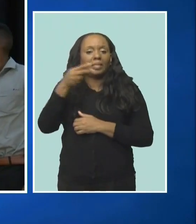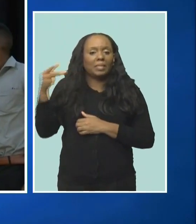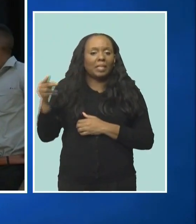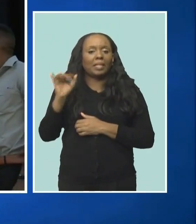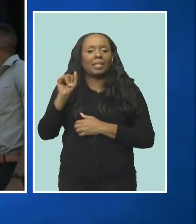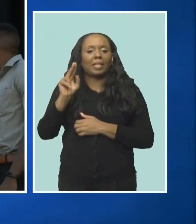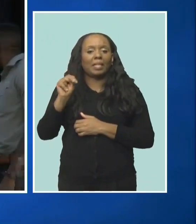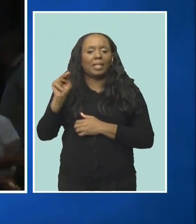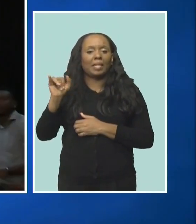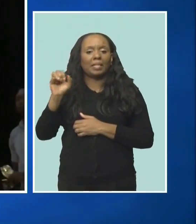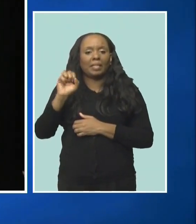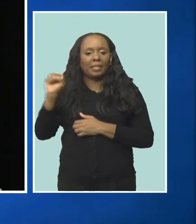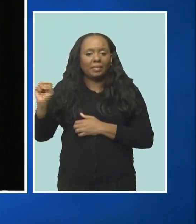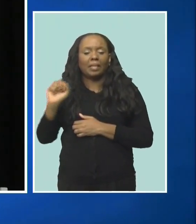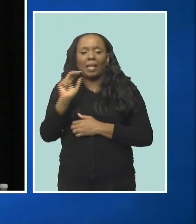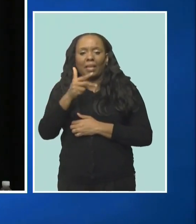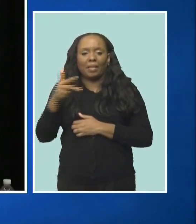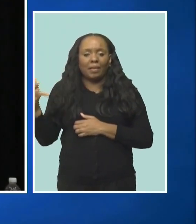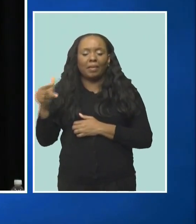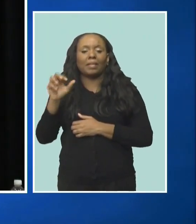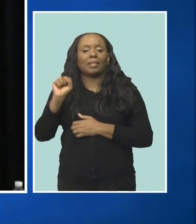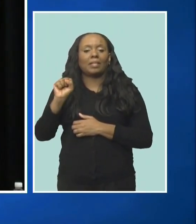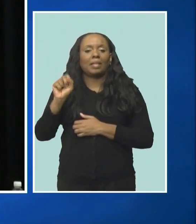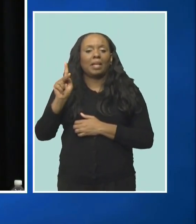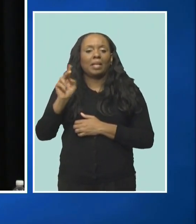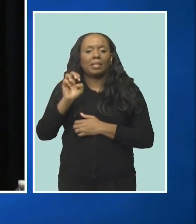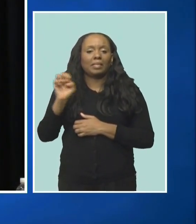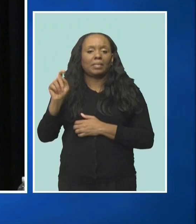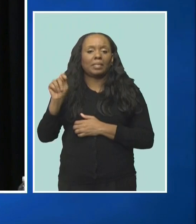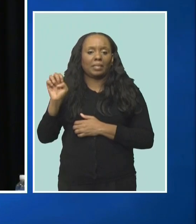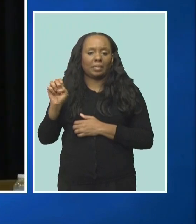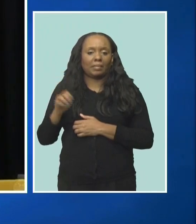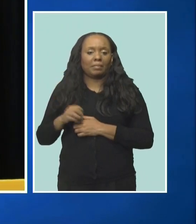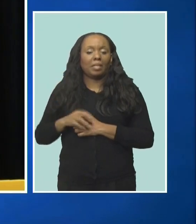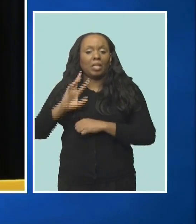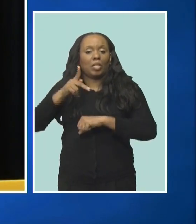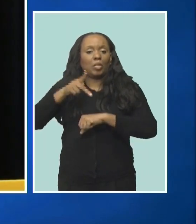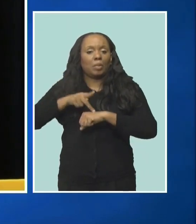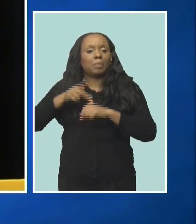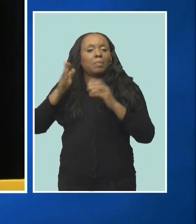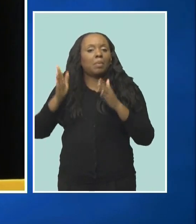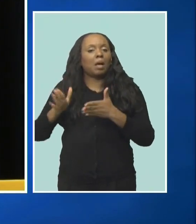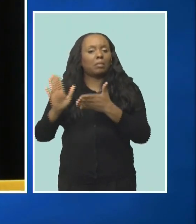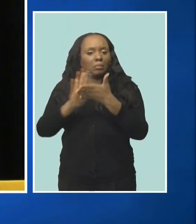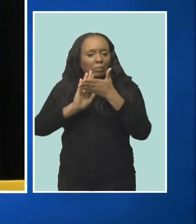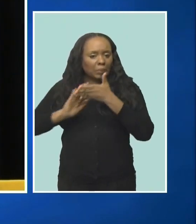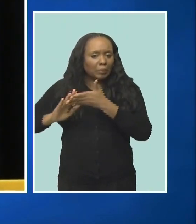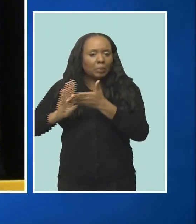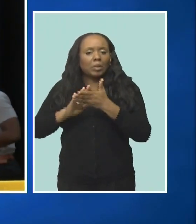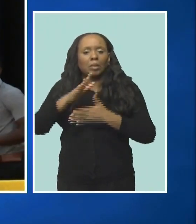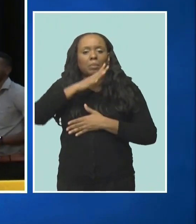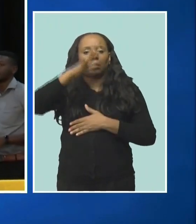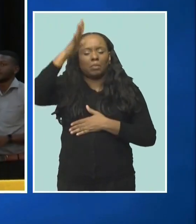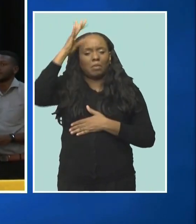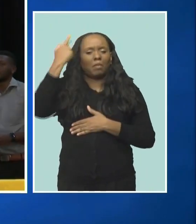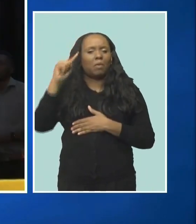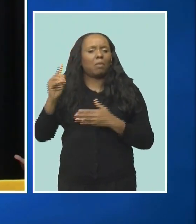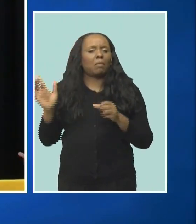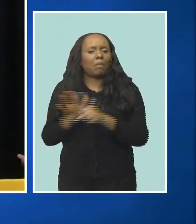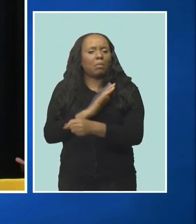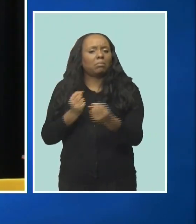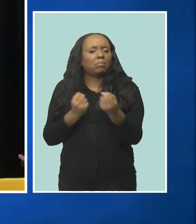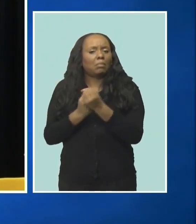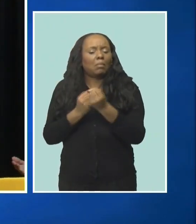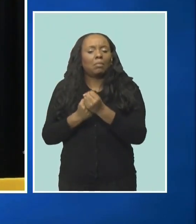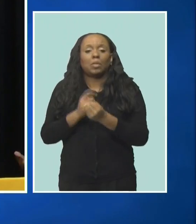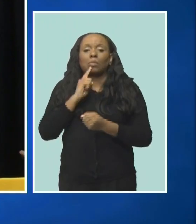Skeet copping 3rd place. Principal Dr. Wendy Lewis commended the parents for their unwavering support, which she